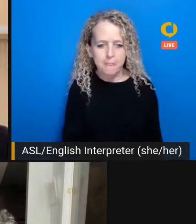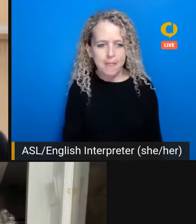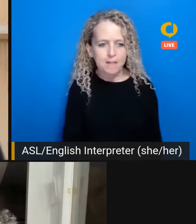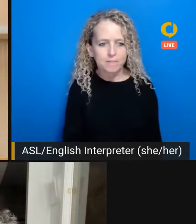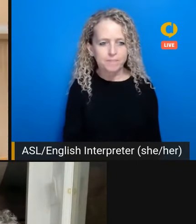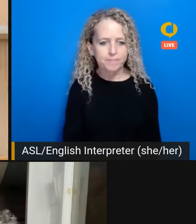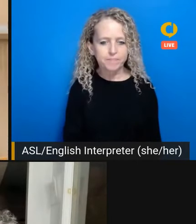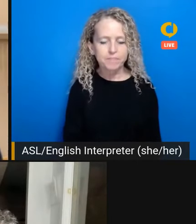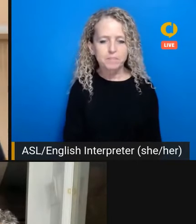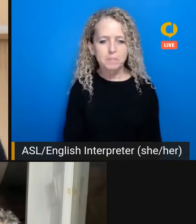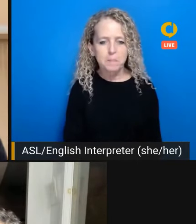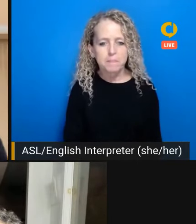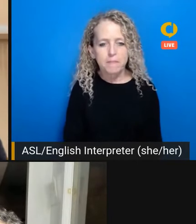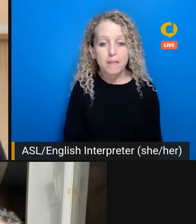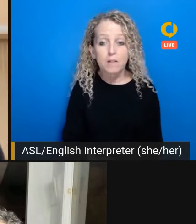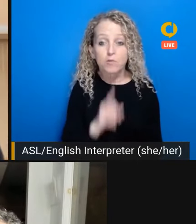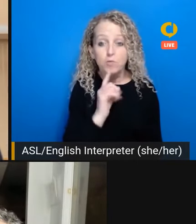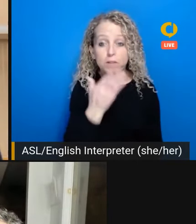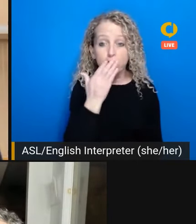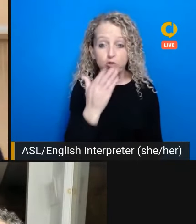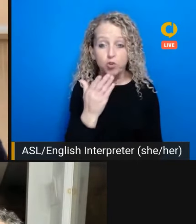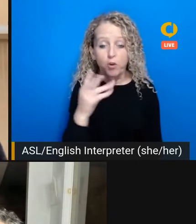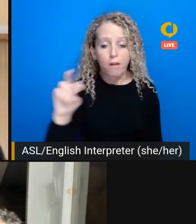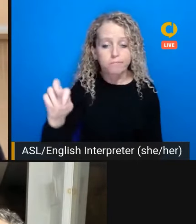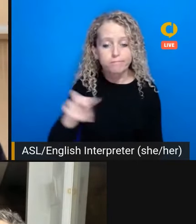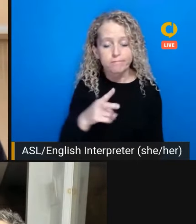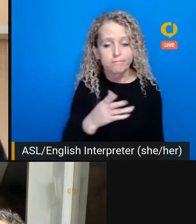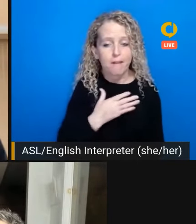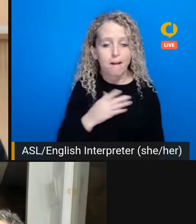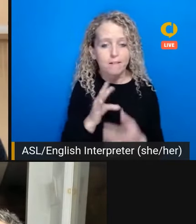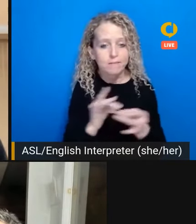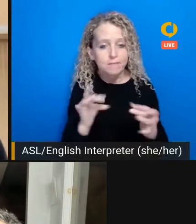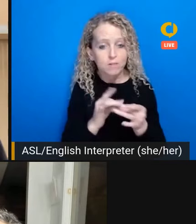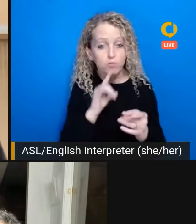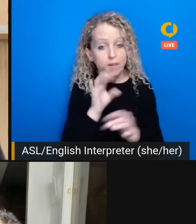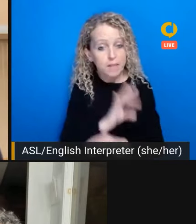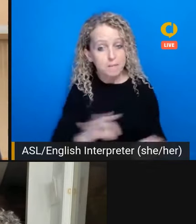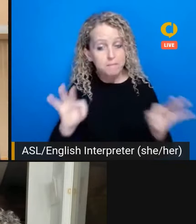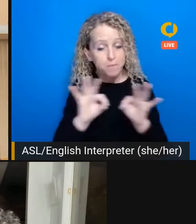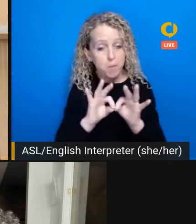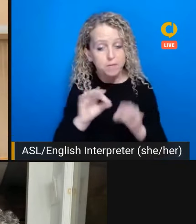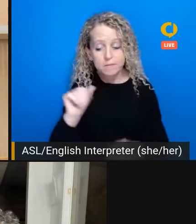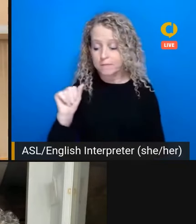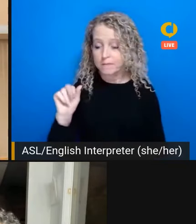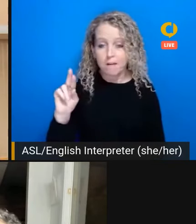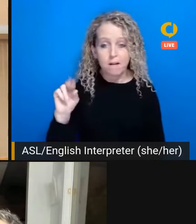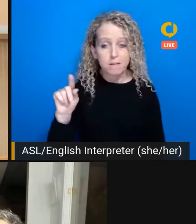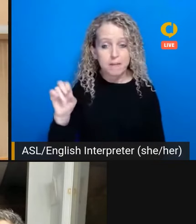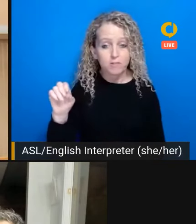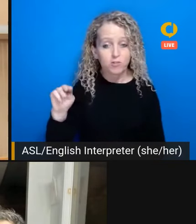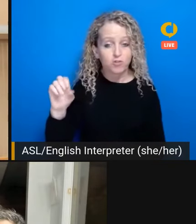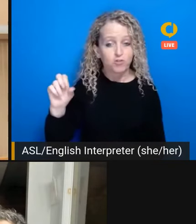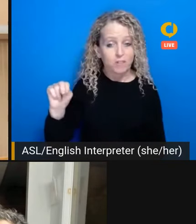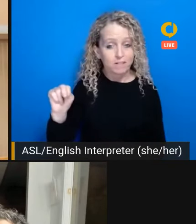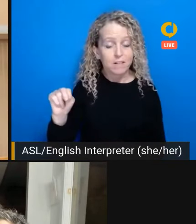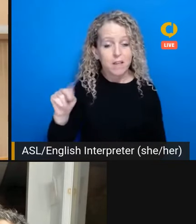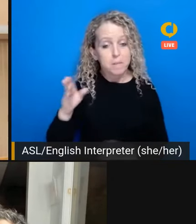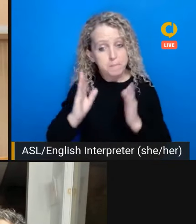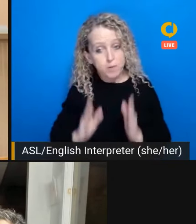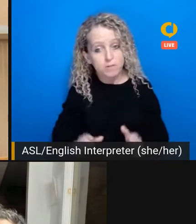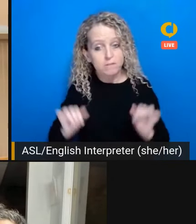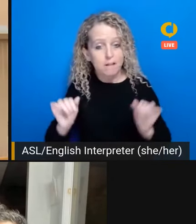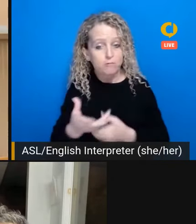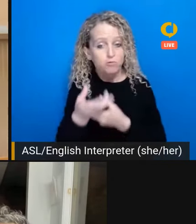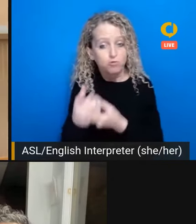when you're talking about, you know, automation that the user can trust and understand, because the one of the first examples of a